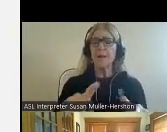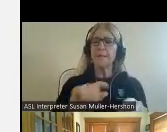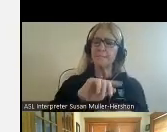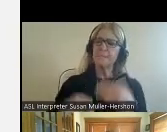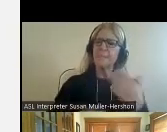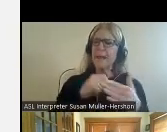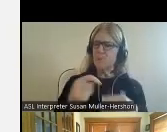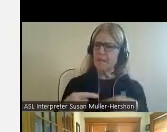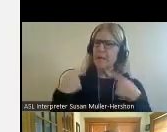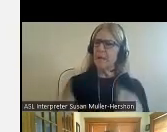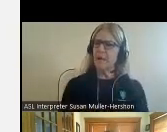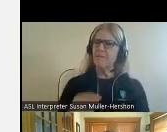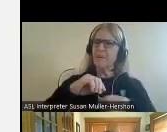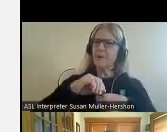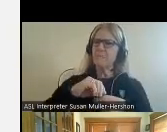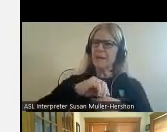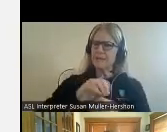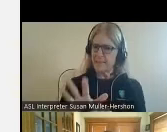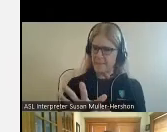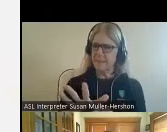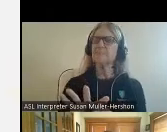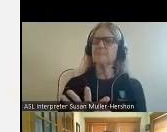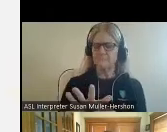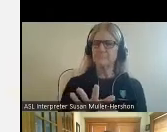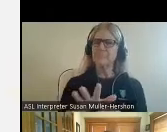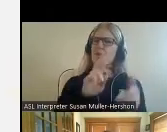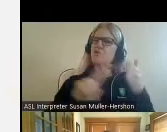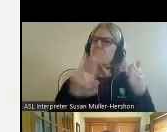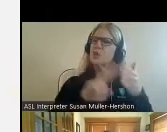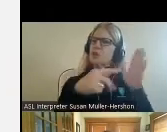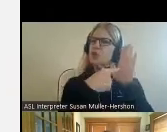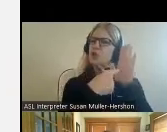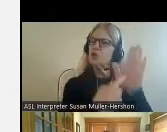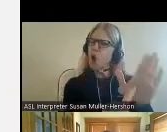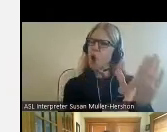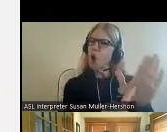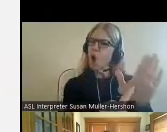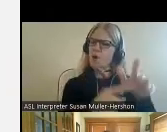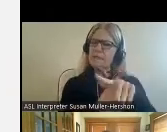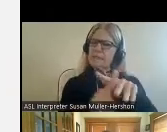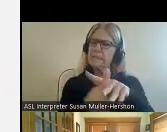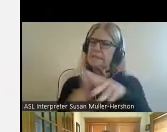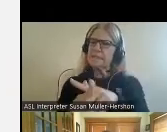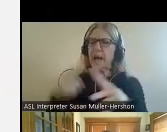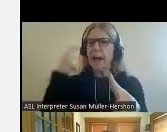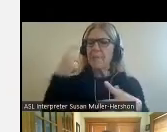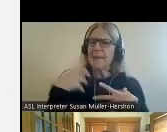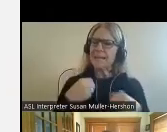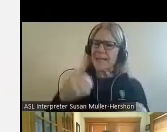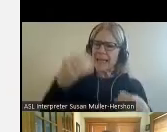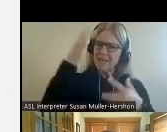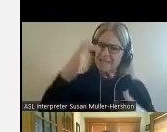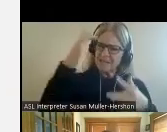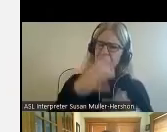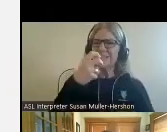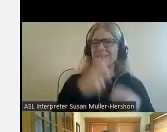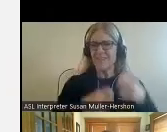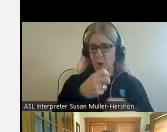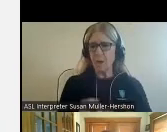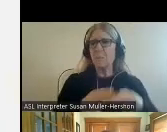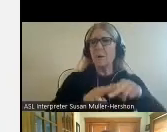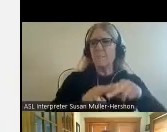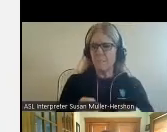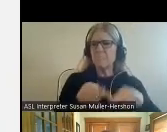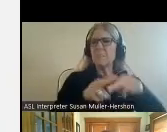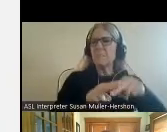itself, research is showing that the rates of mental health conditions and difficulties have increased over the past